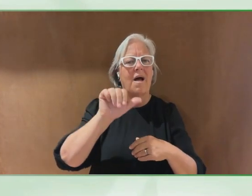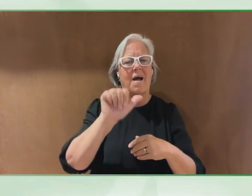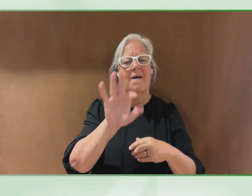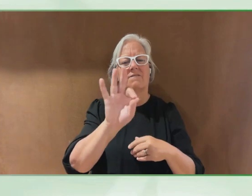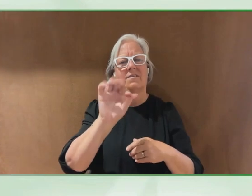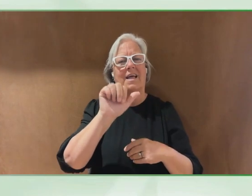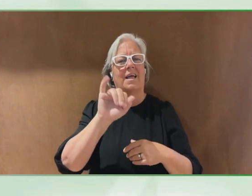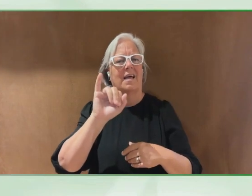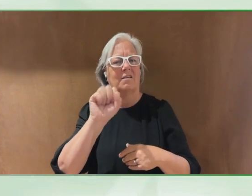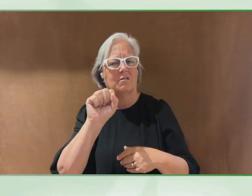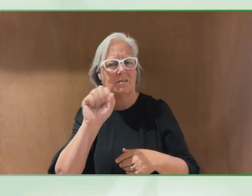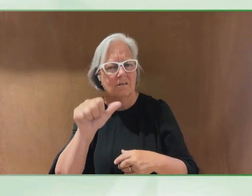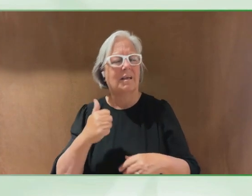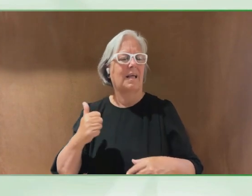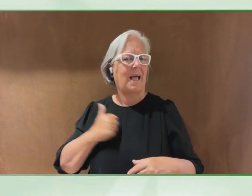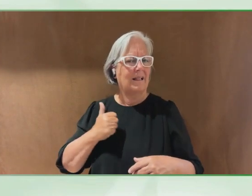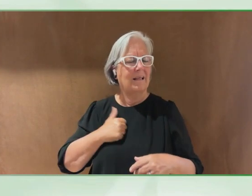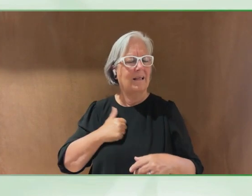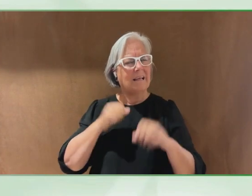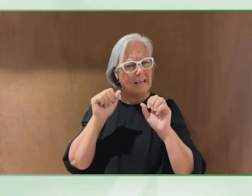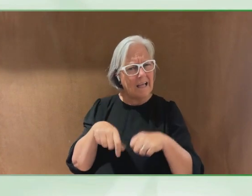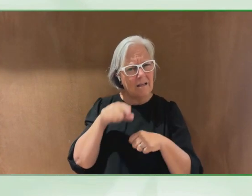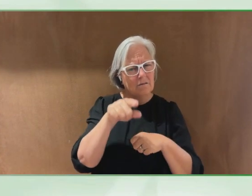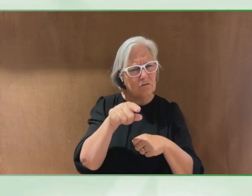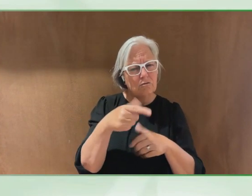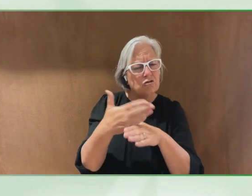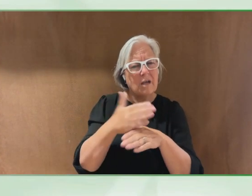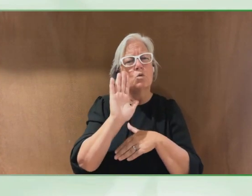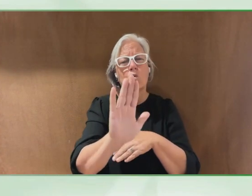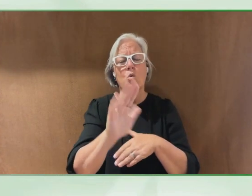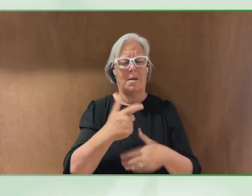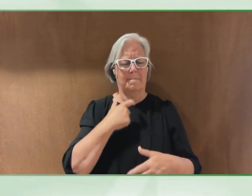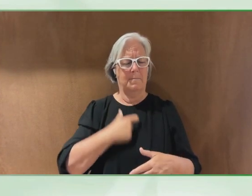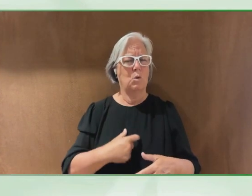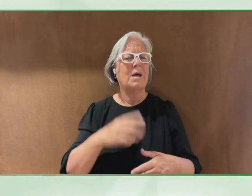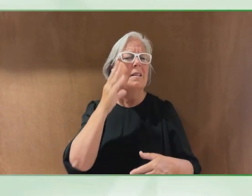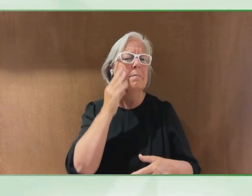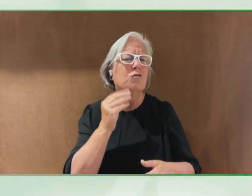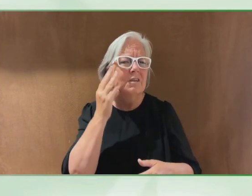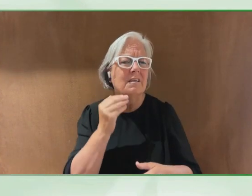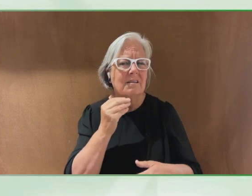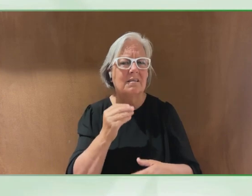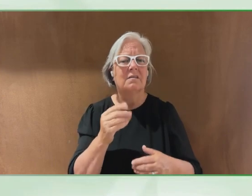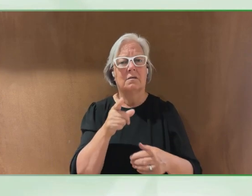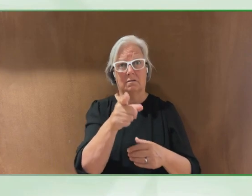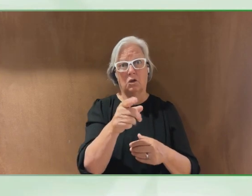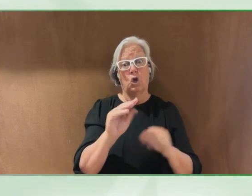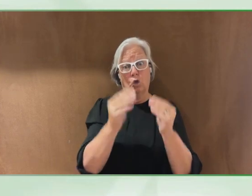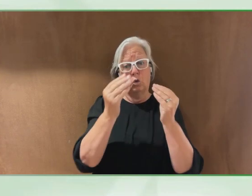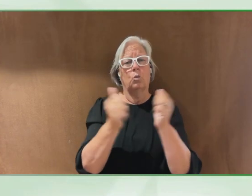Paula, can you share with us your personal experience as youth with a disability?